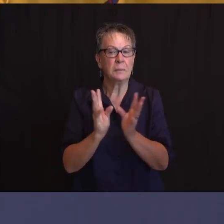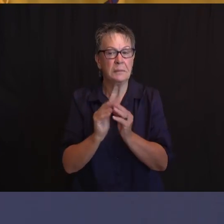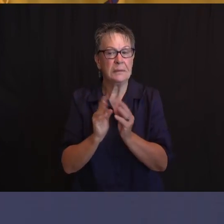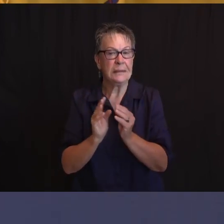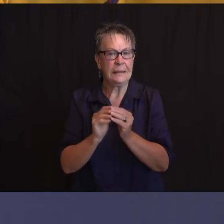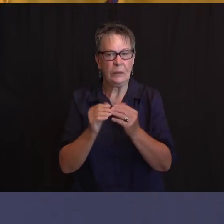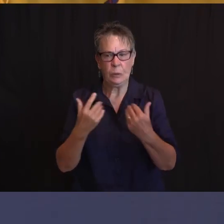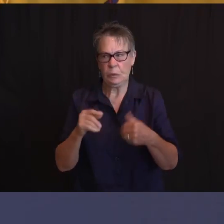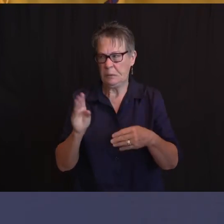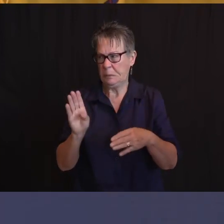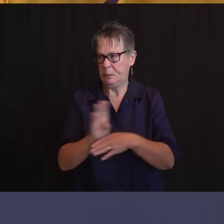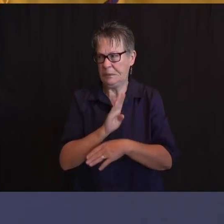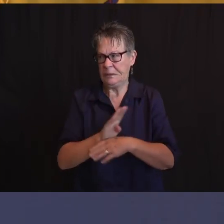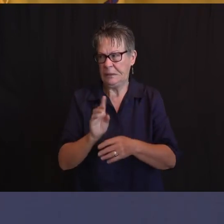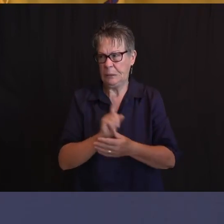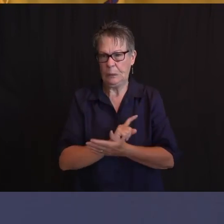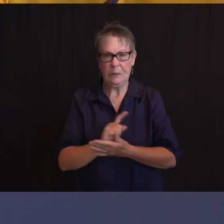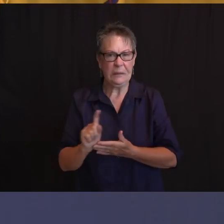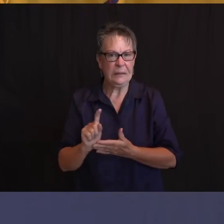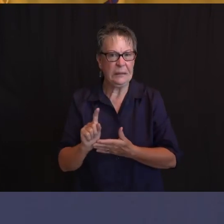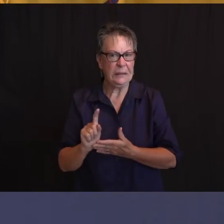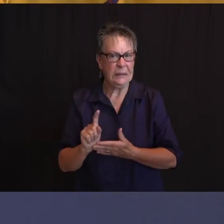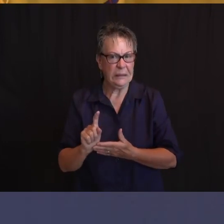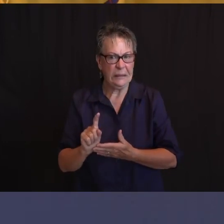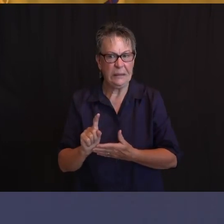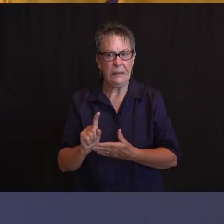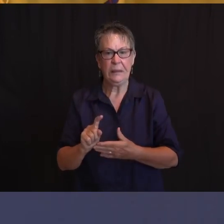Judy, you all right with that? Let